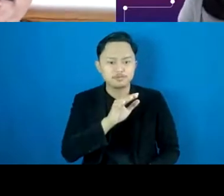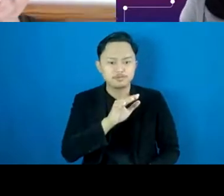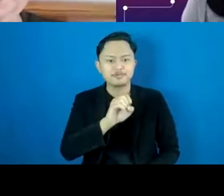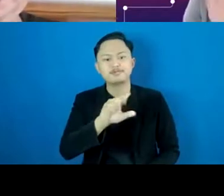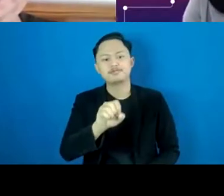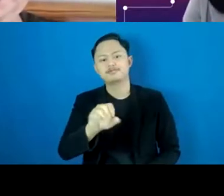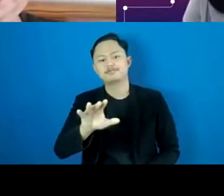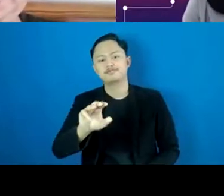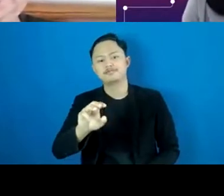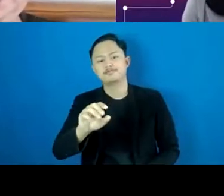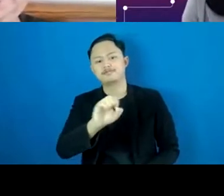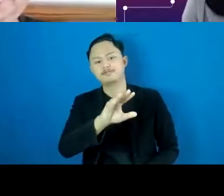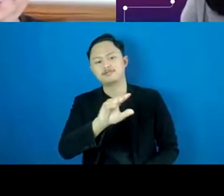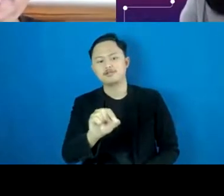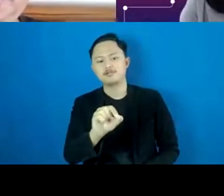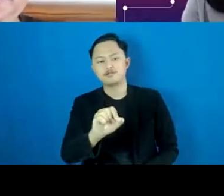okay, 5.5.